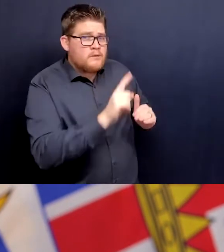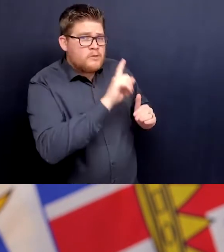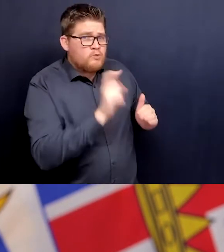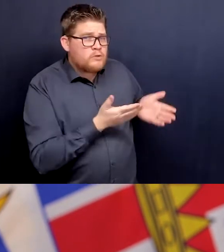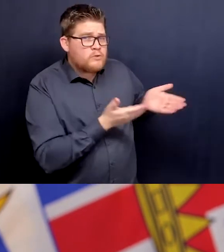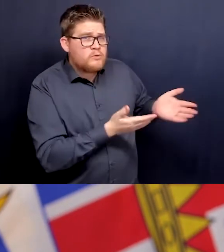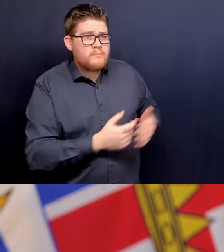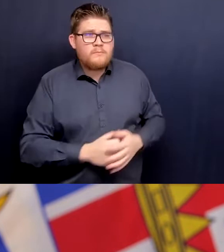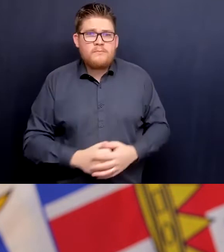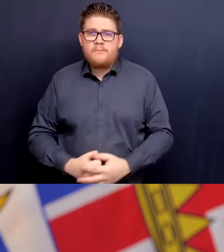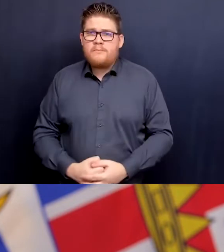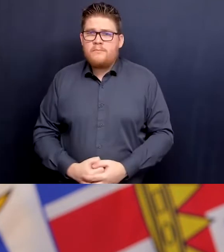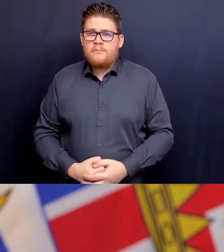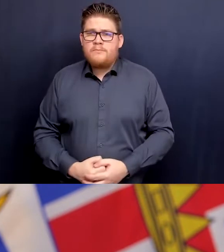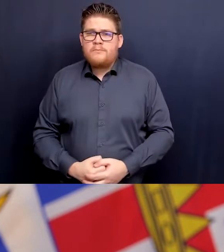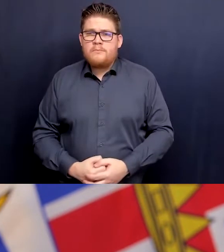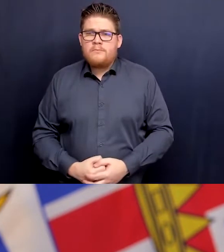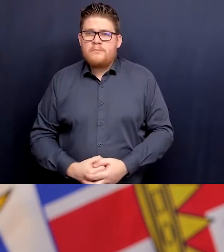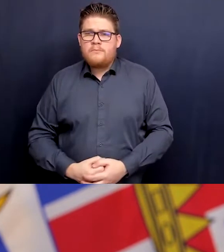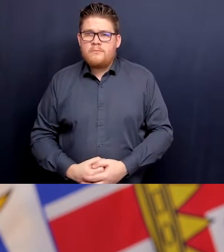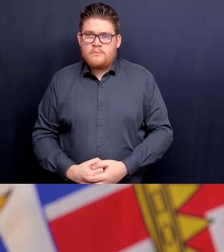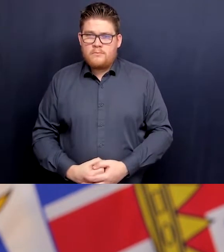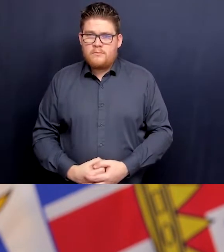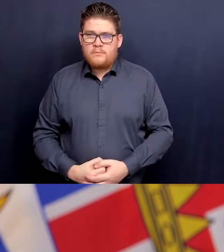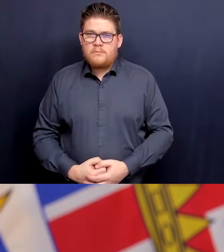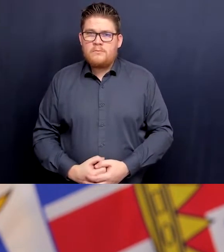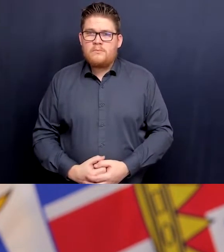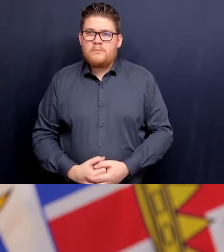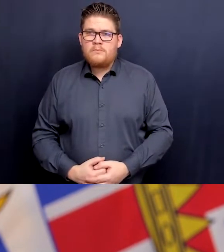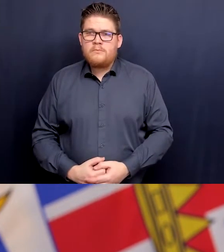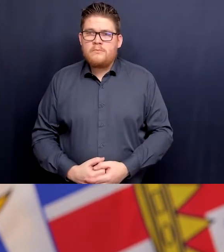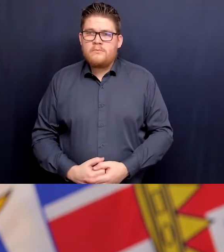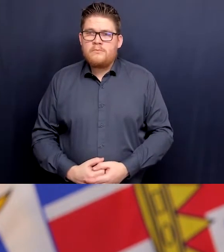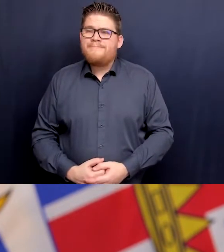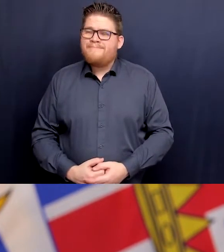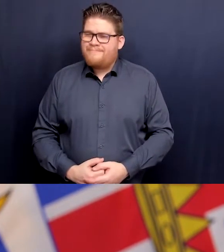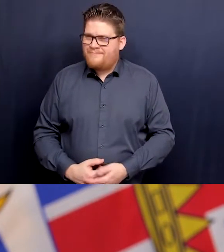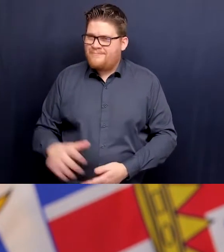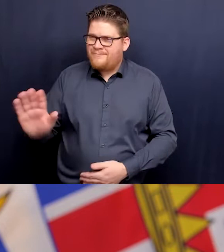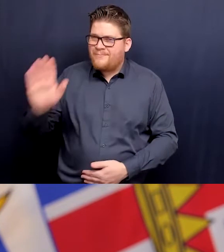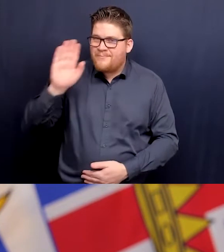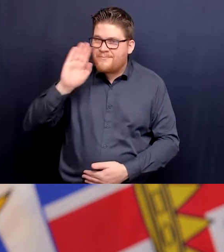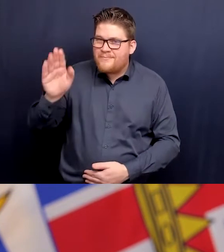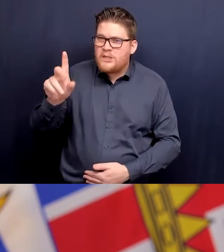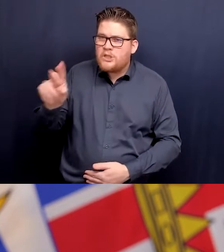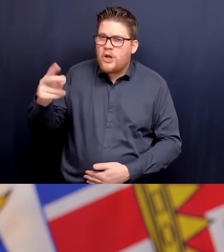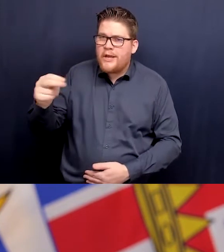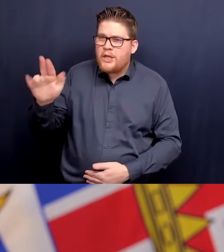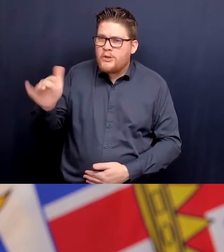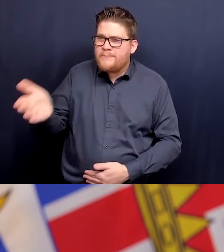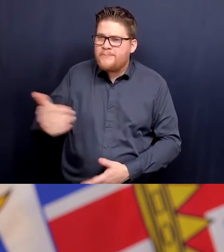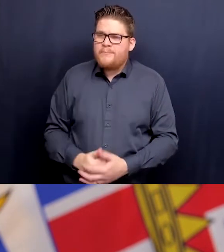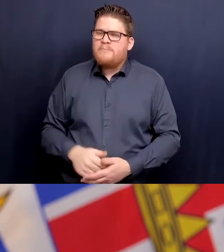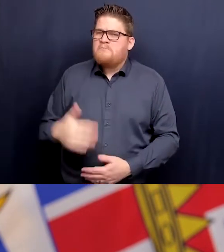Oh, hi. I just wanted, Dr. Henry, if you could compare where we were June 29th